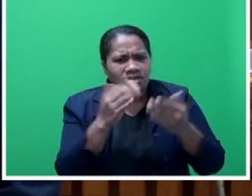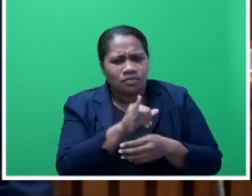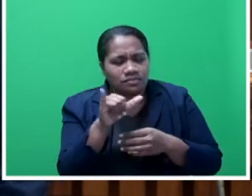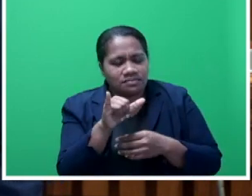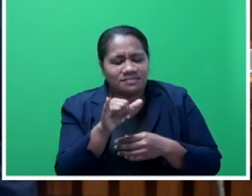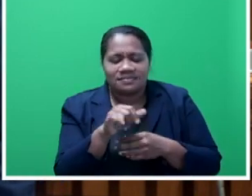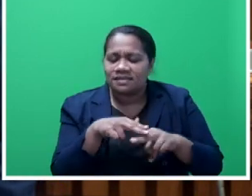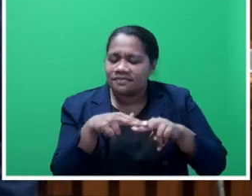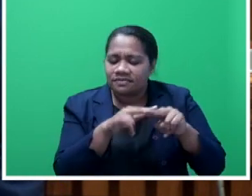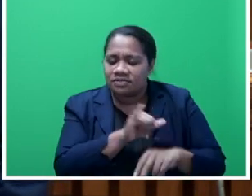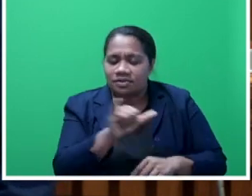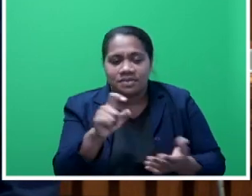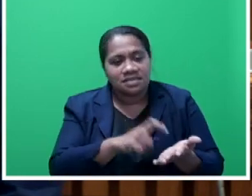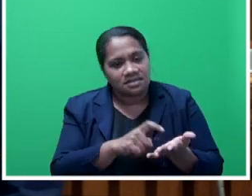debt.